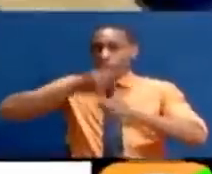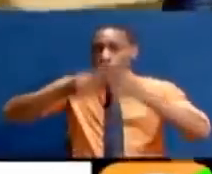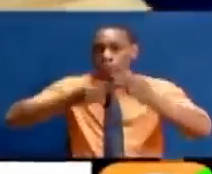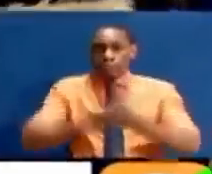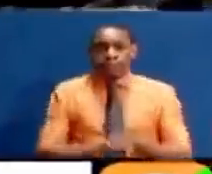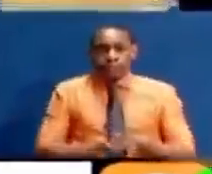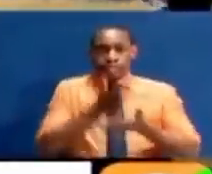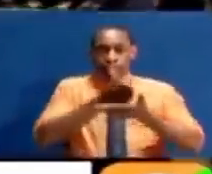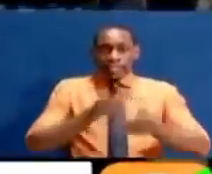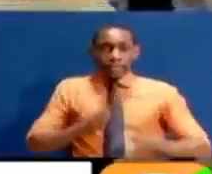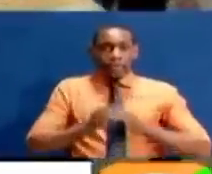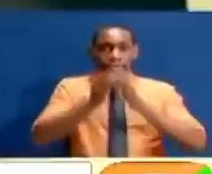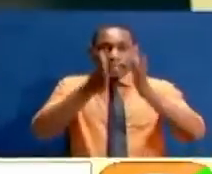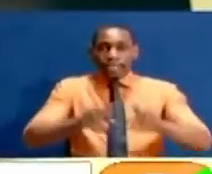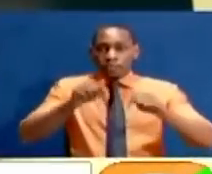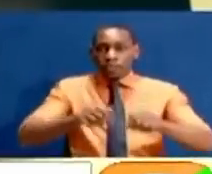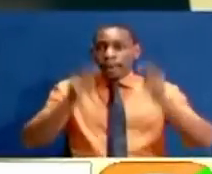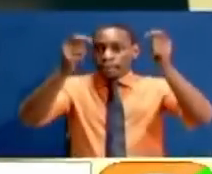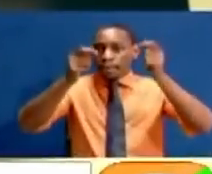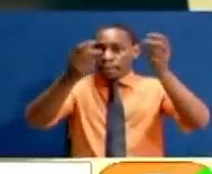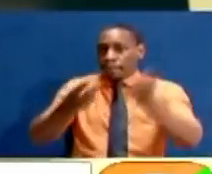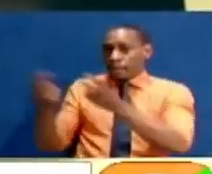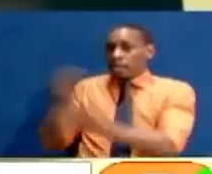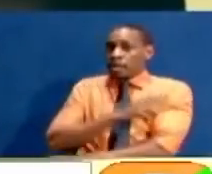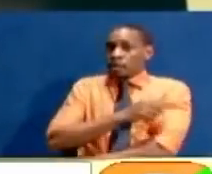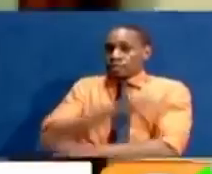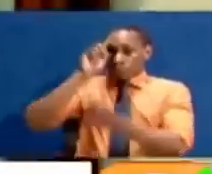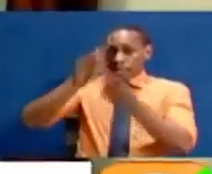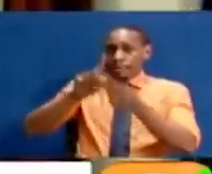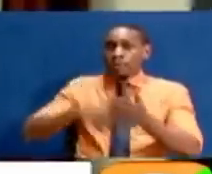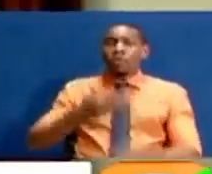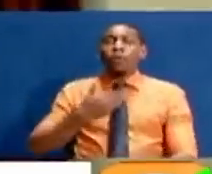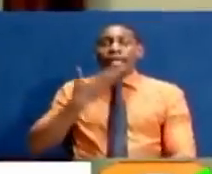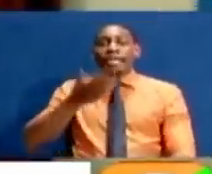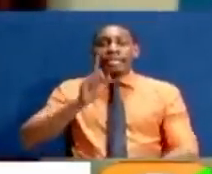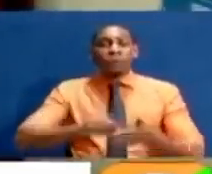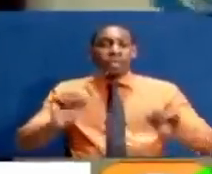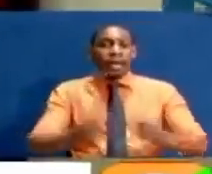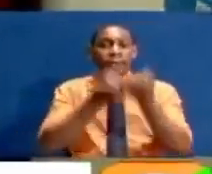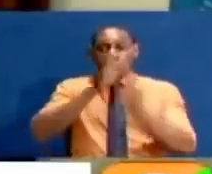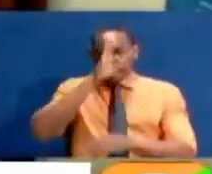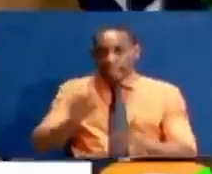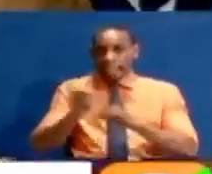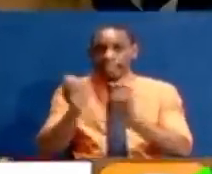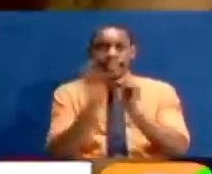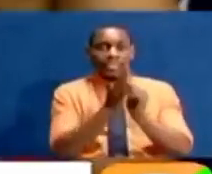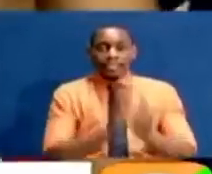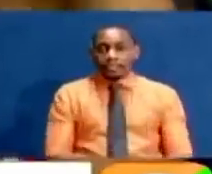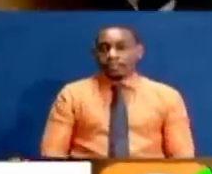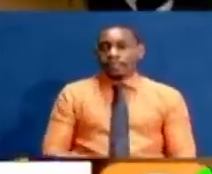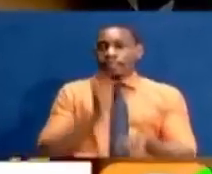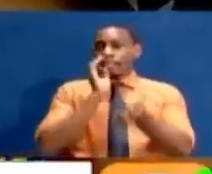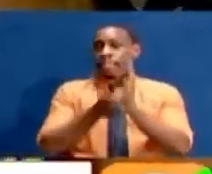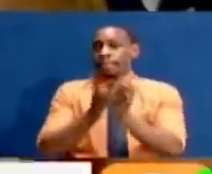A section of women leaders today taking the protest to the hospital, seeking answers on what transpired on Sunday the 13th. Kama